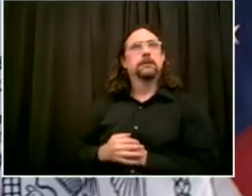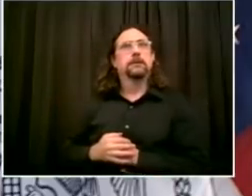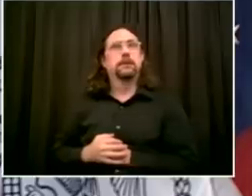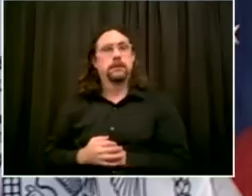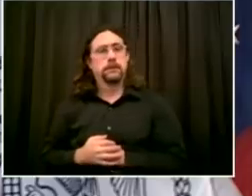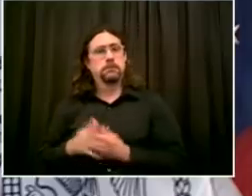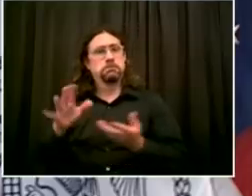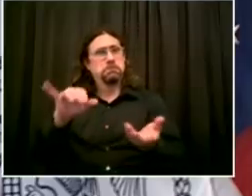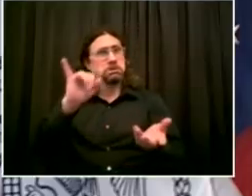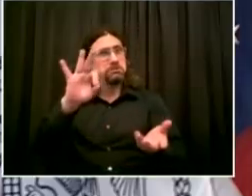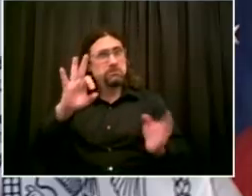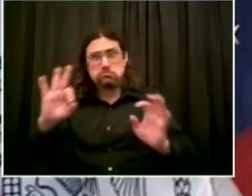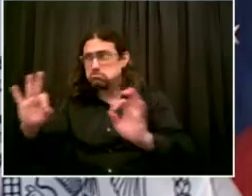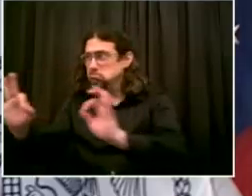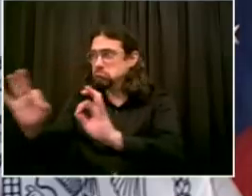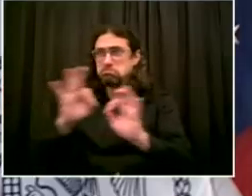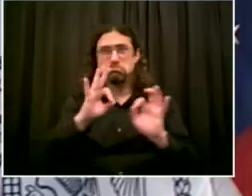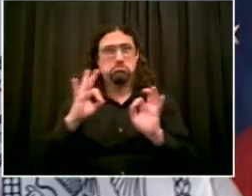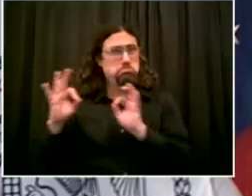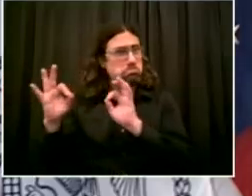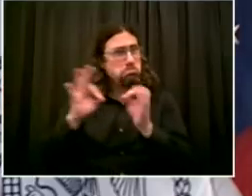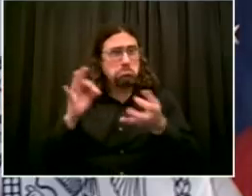success. We're going to see how far we can take it.